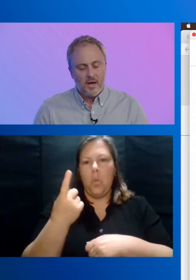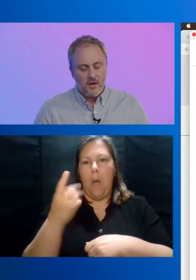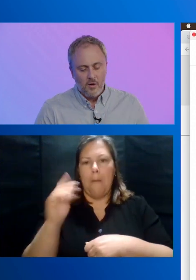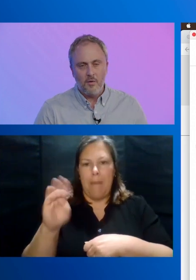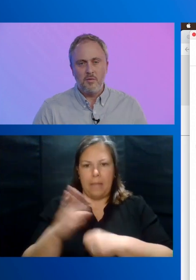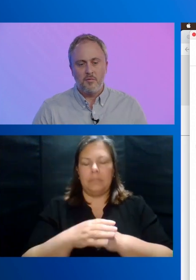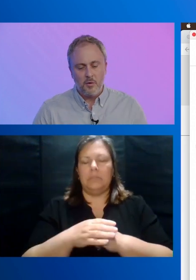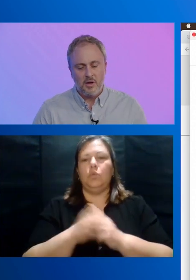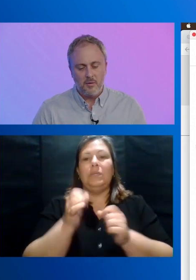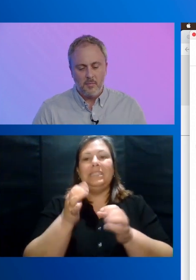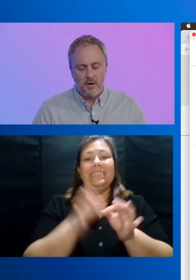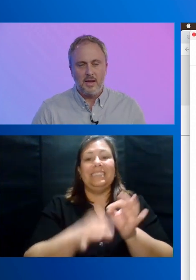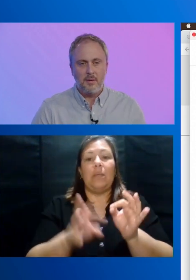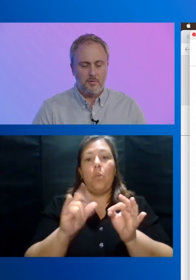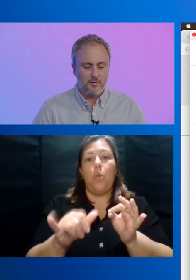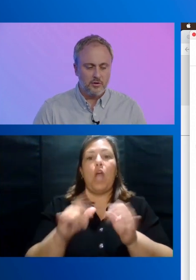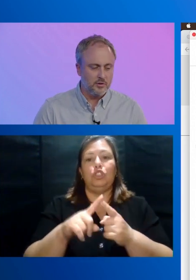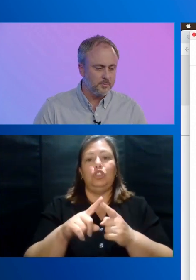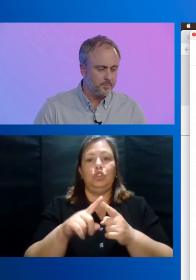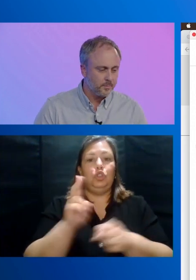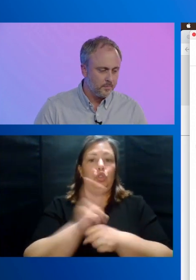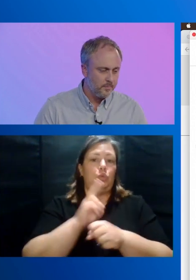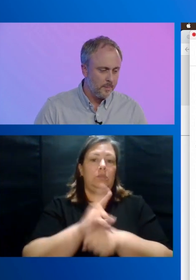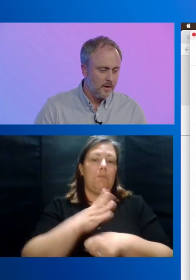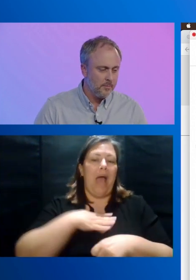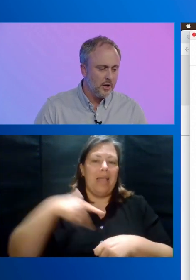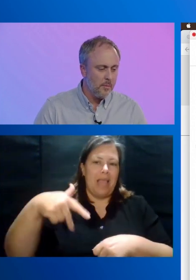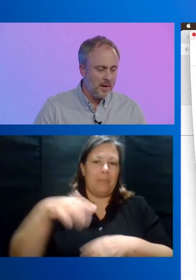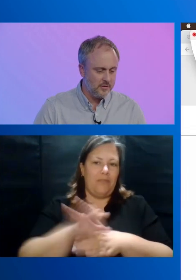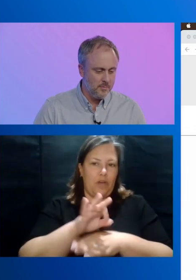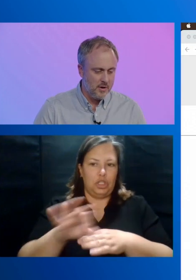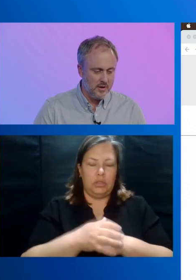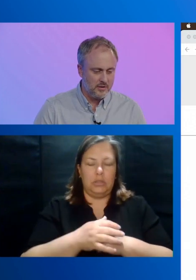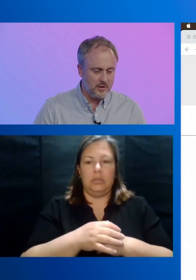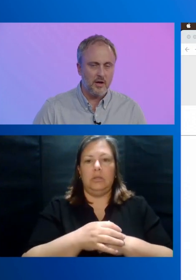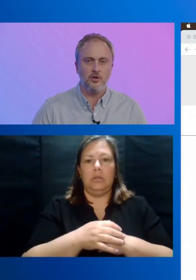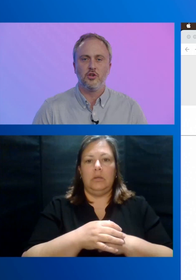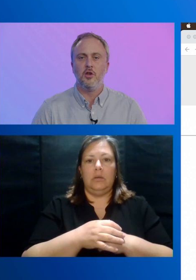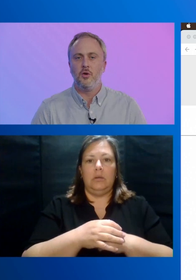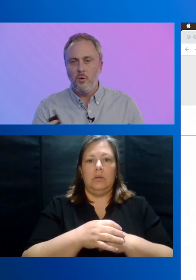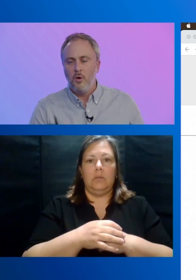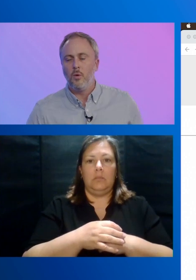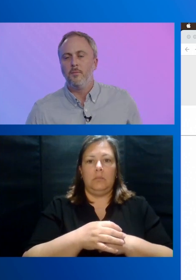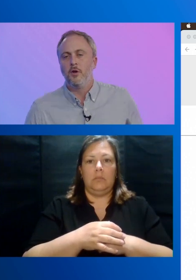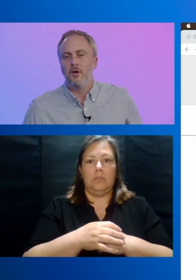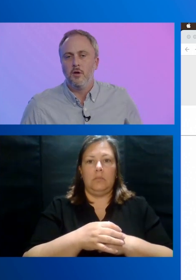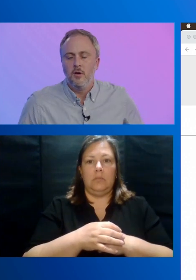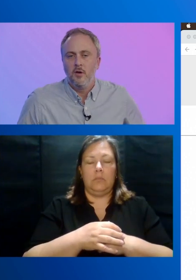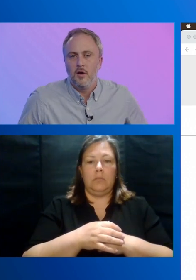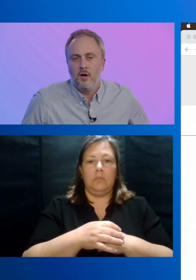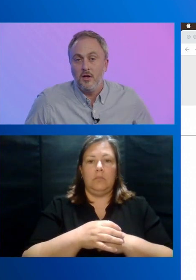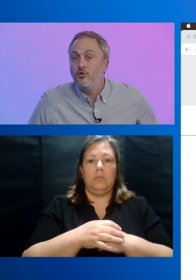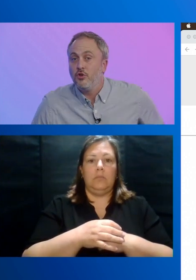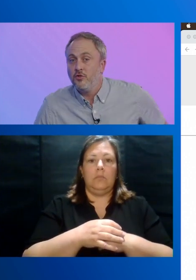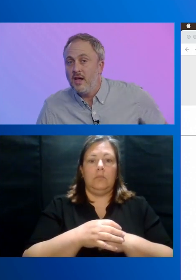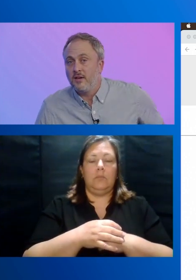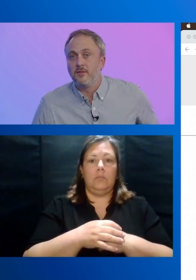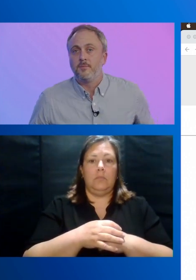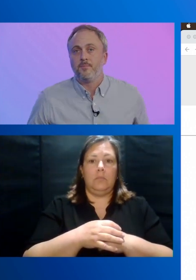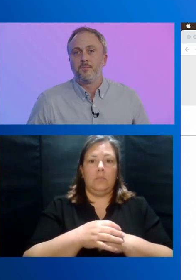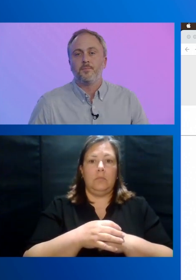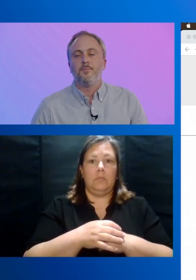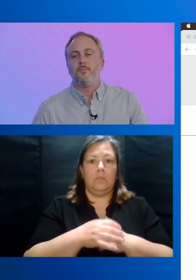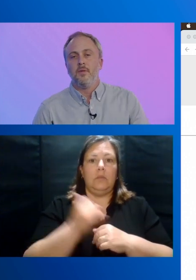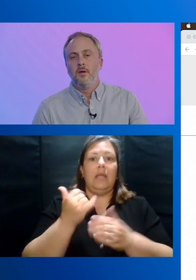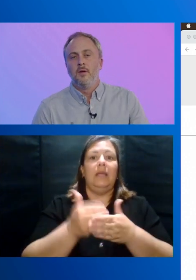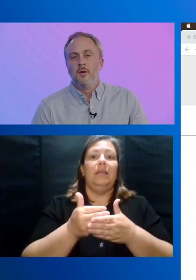simple way of invoking my Lambda function. I'm going to go back to my slide and show you what I'm going to introduce next.